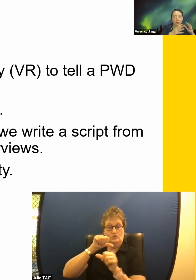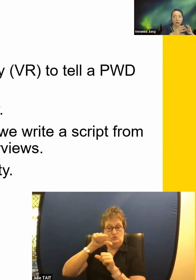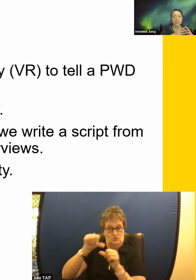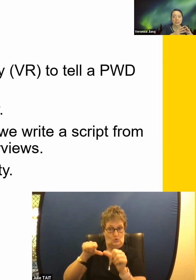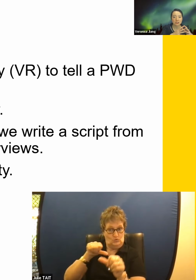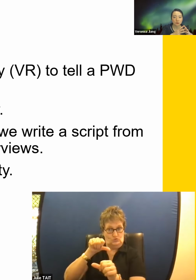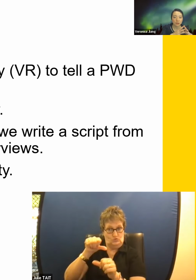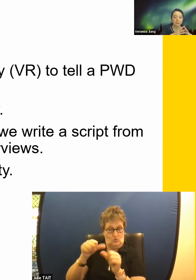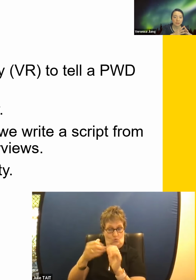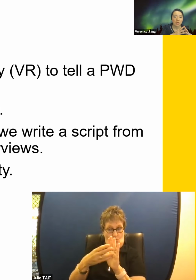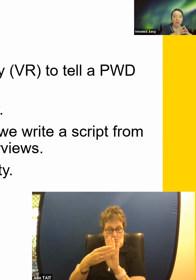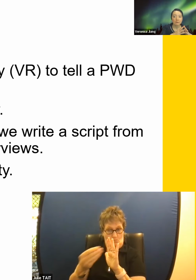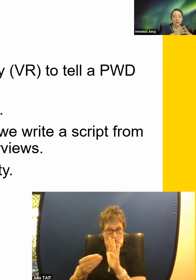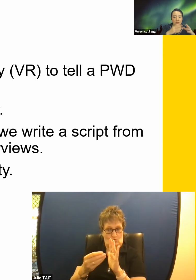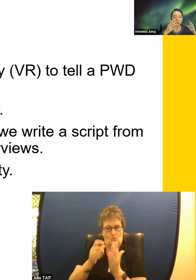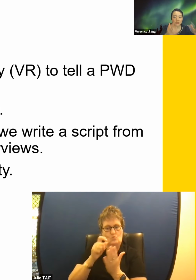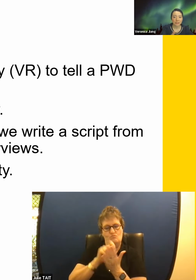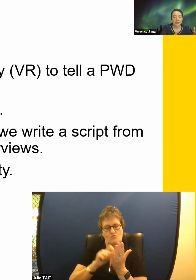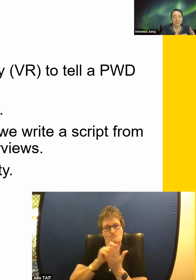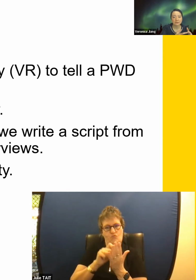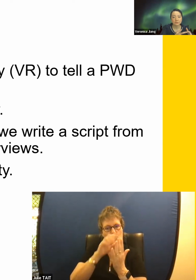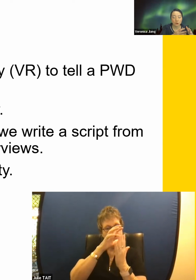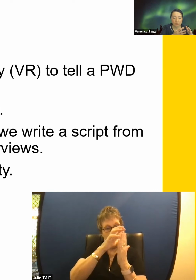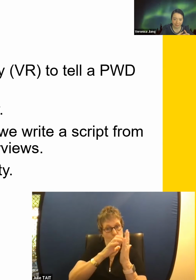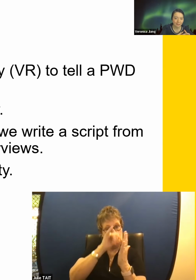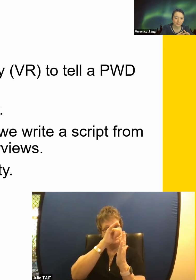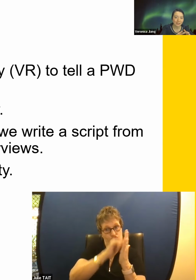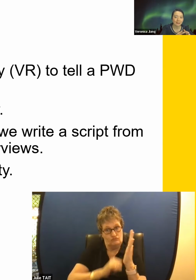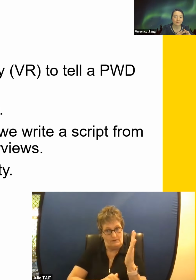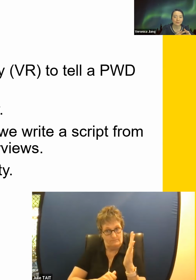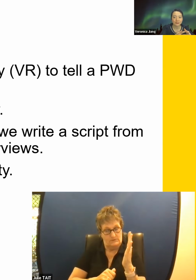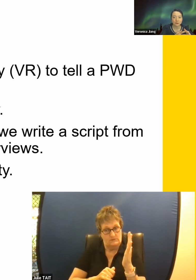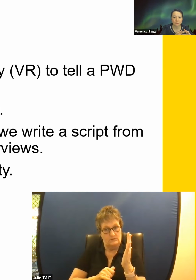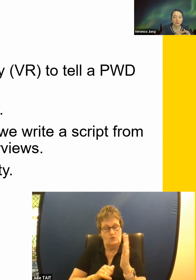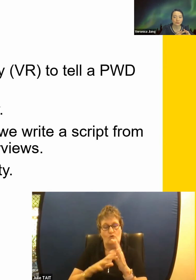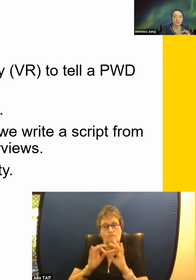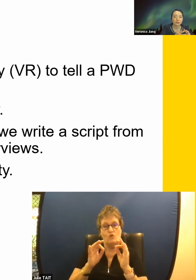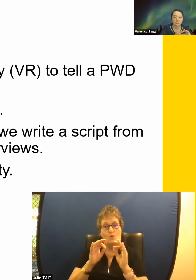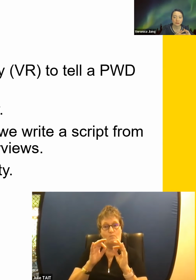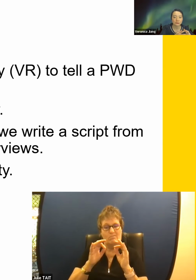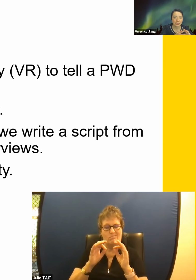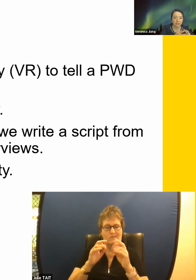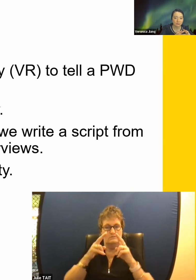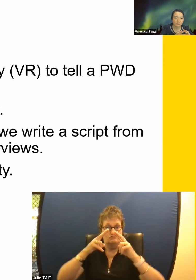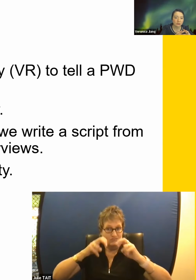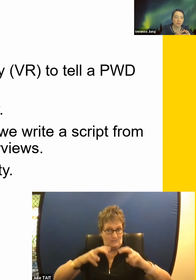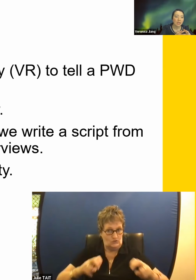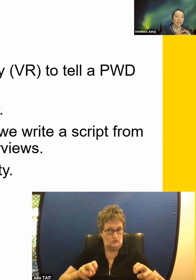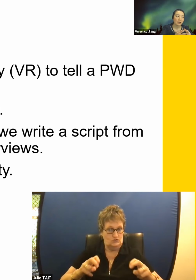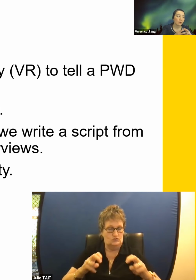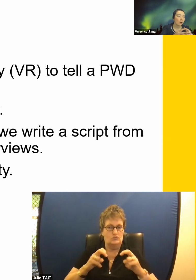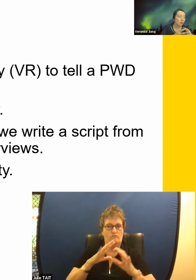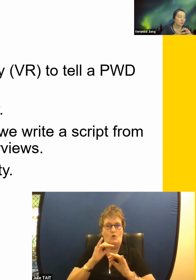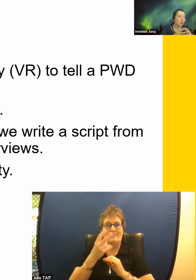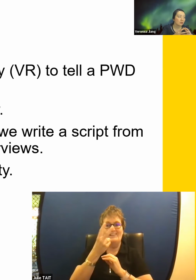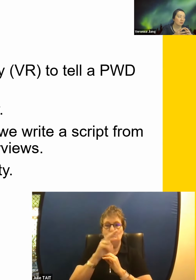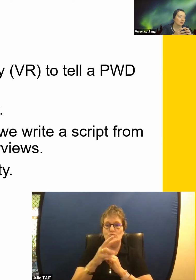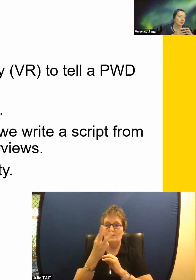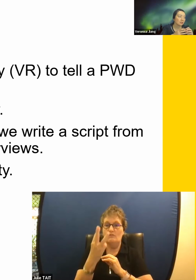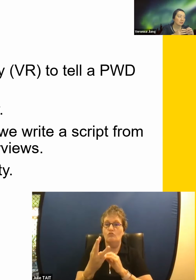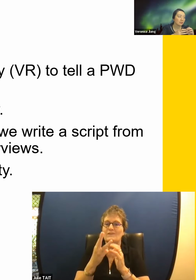we write a script from the qualitative data from these 23 interviews. And I will